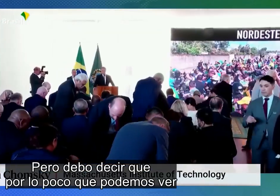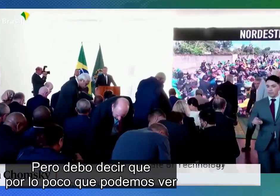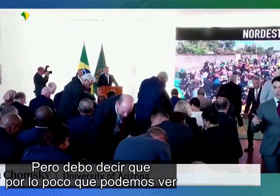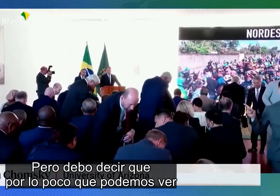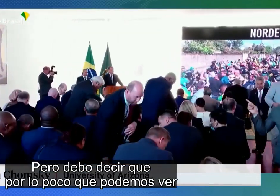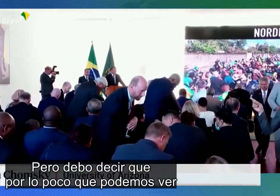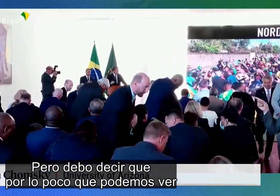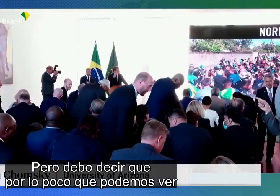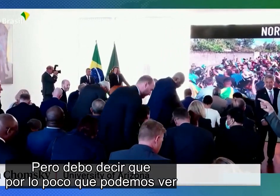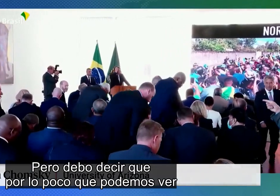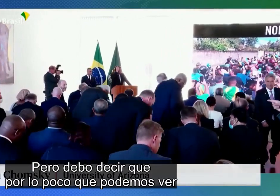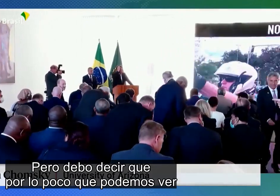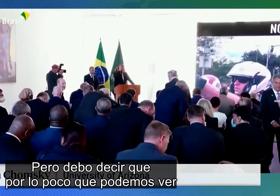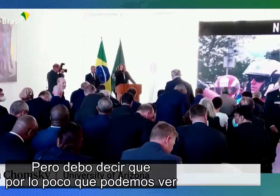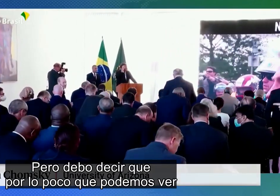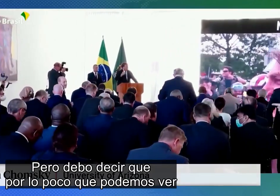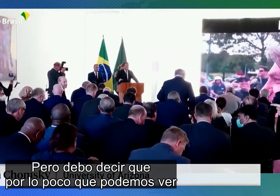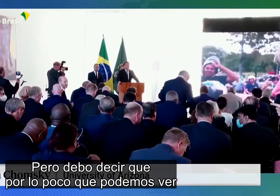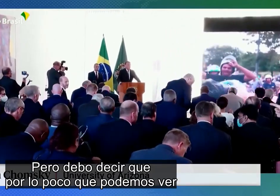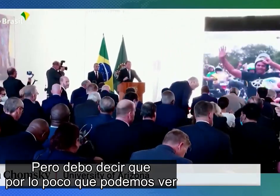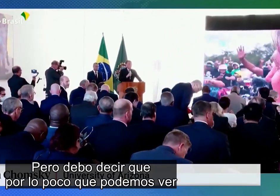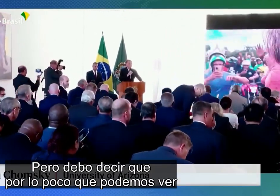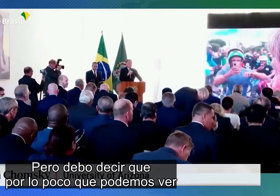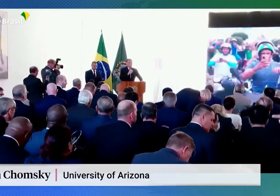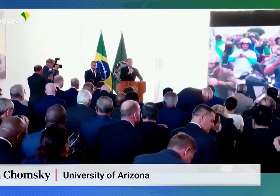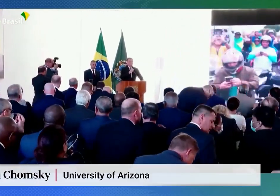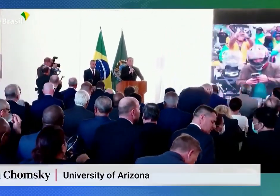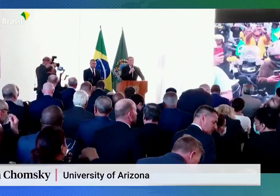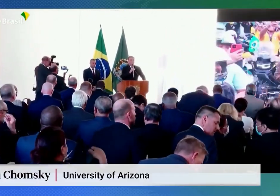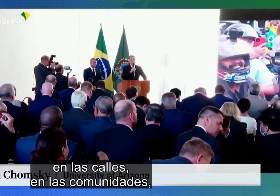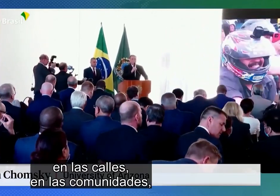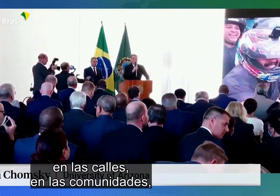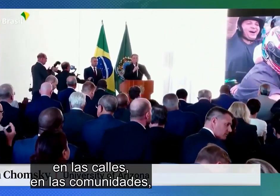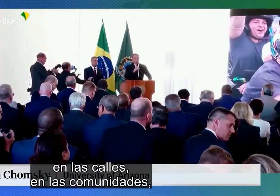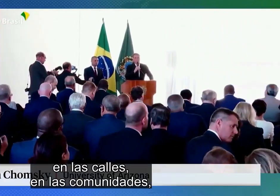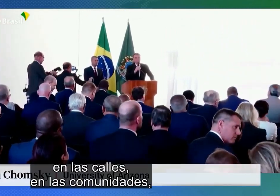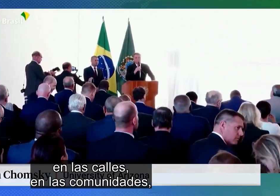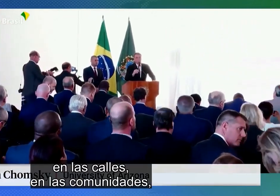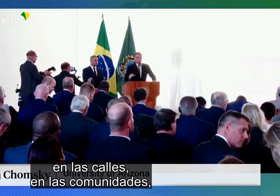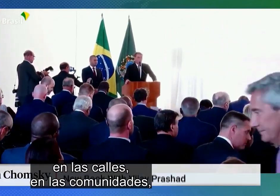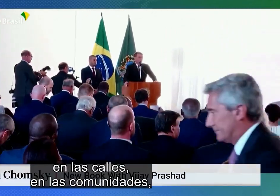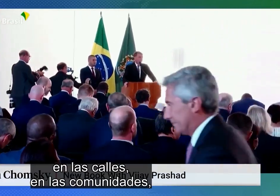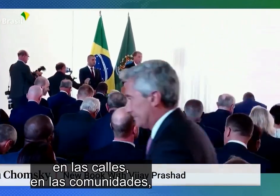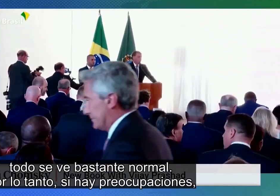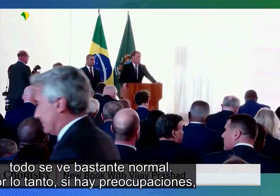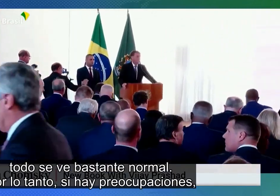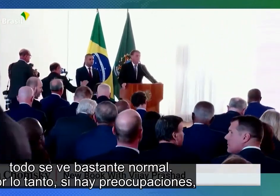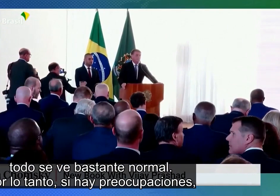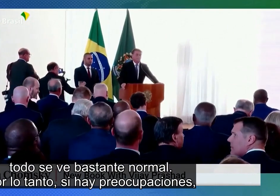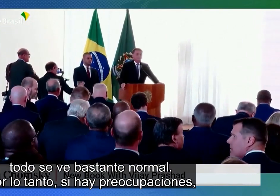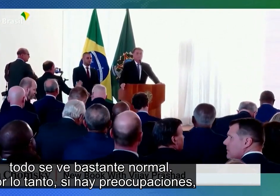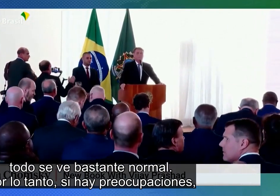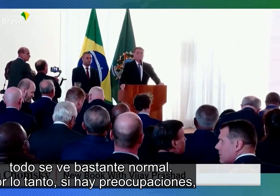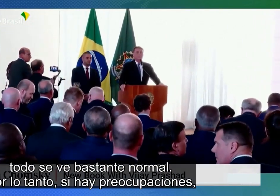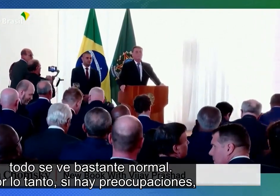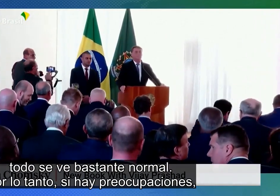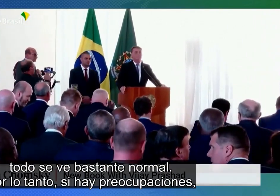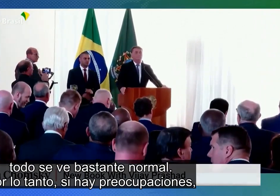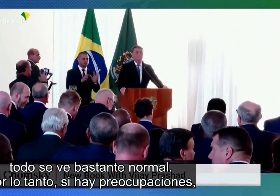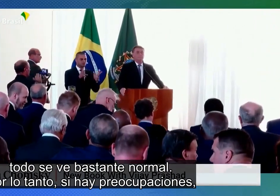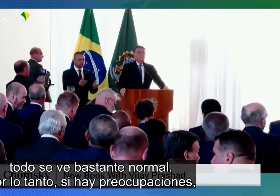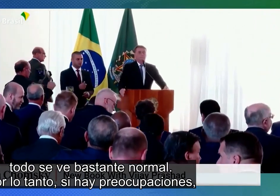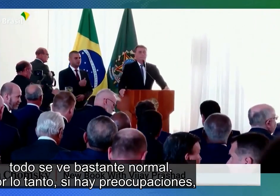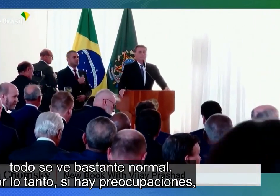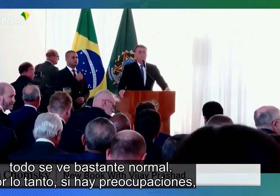say that from the little that we can see on the streets in the community, it looks pretty